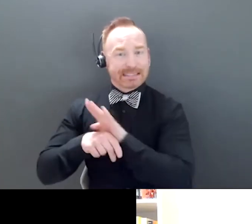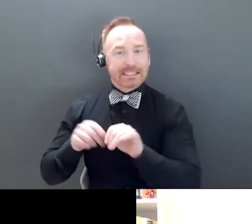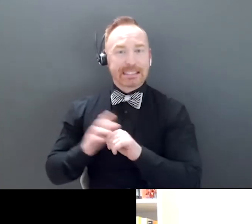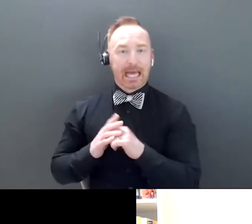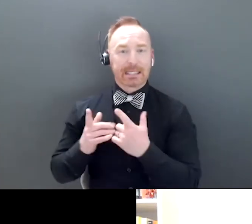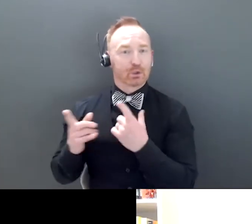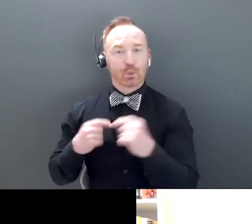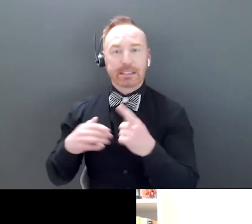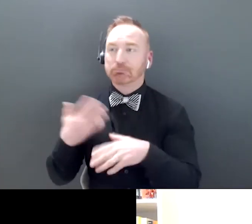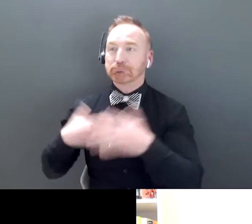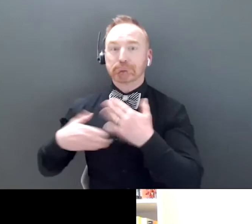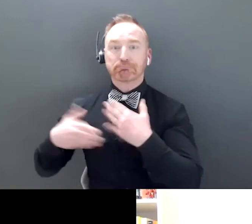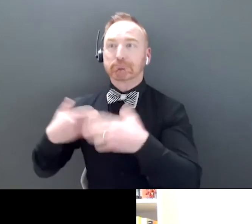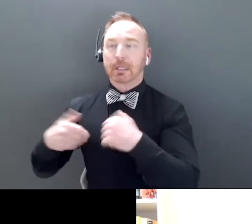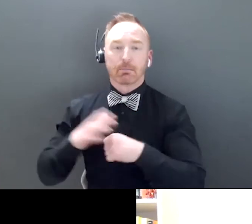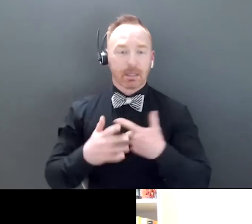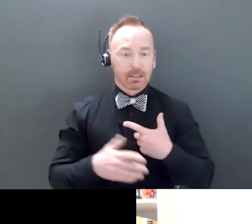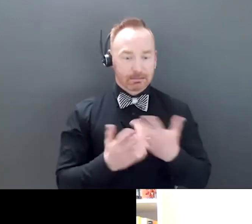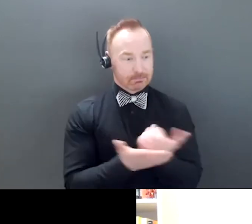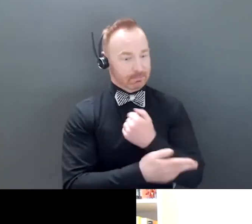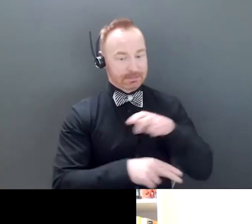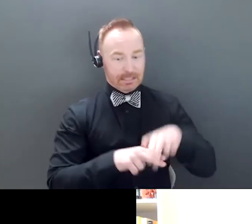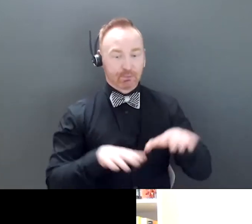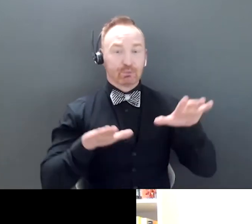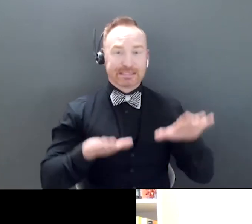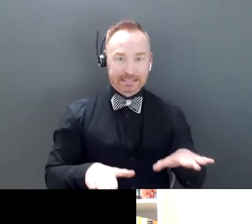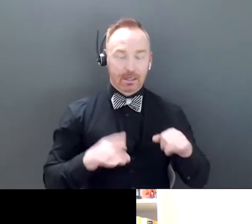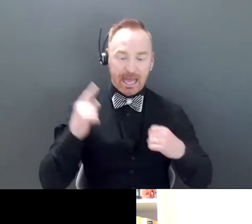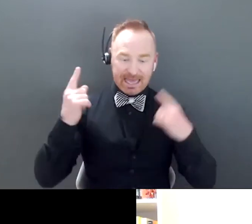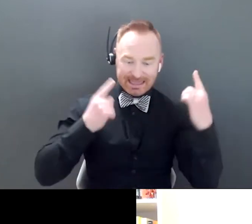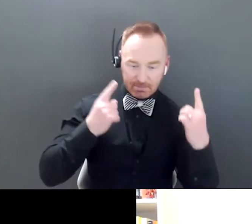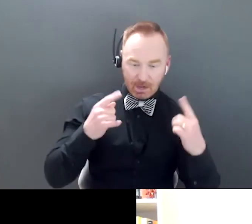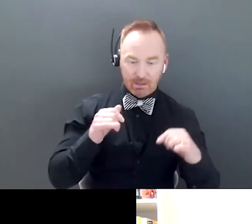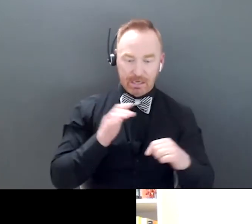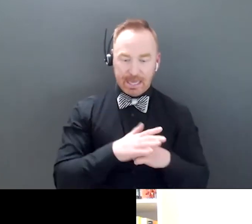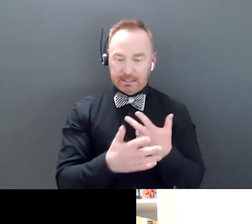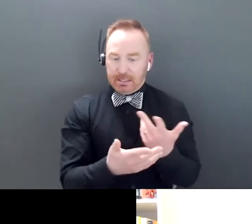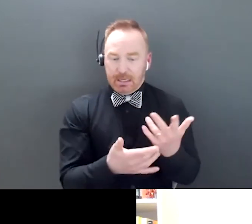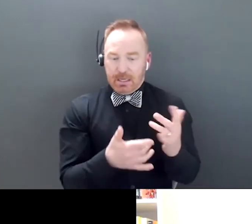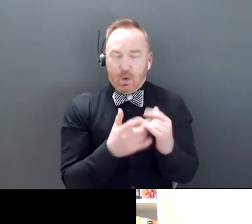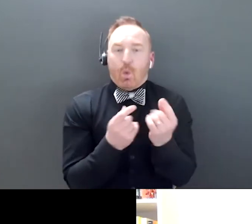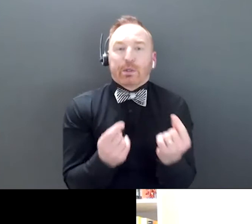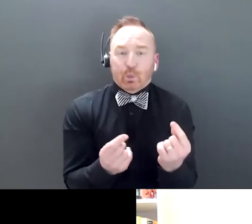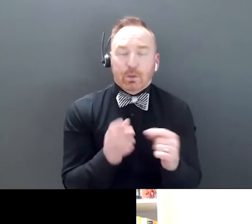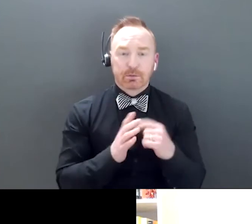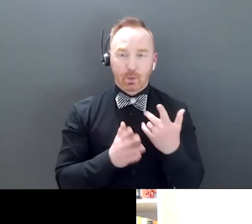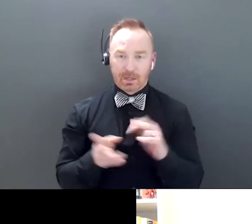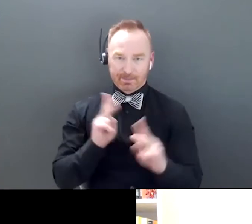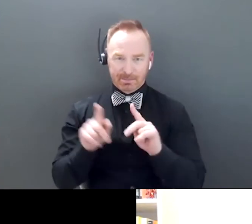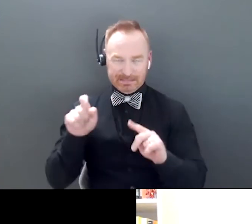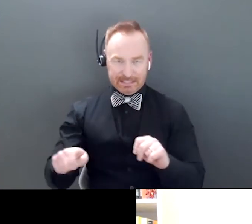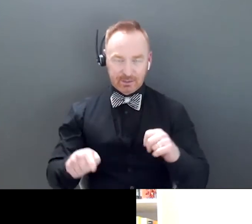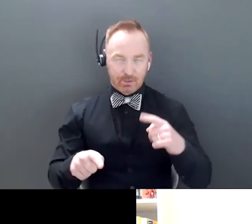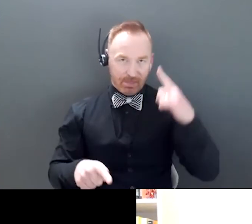sometimes we don't have time to like really sit down and think about, okay, where can we actually apply it? And so we need folks to kind of connect the dots